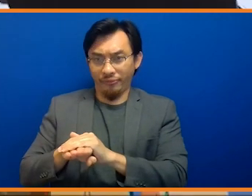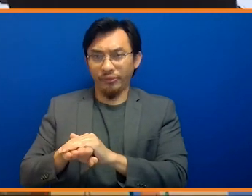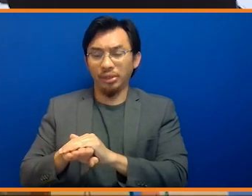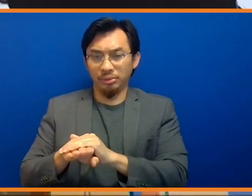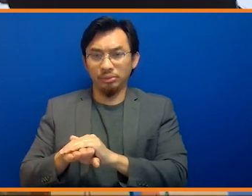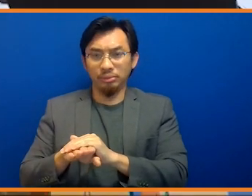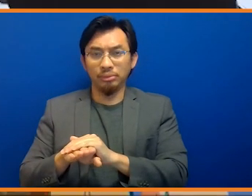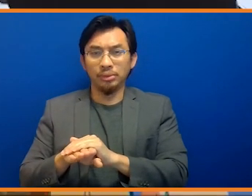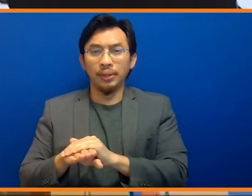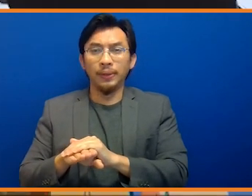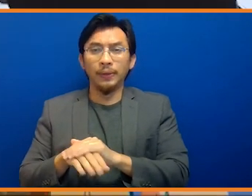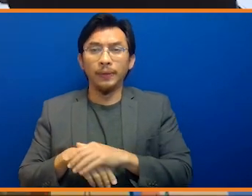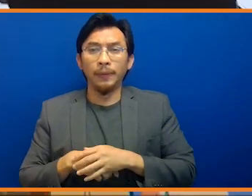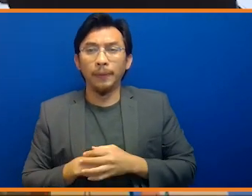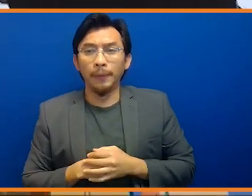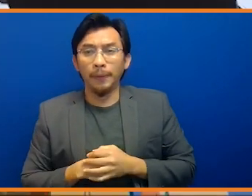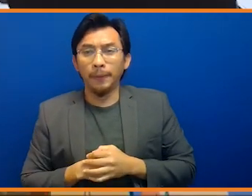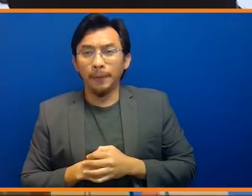So